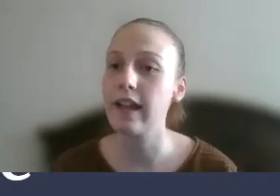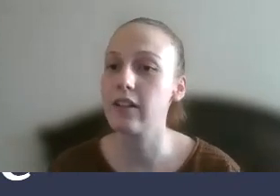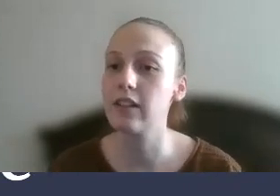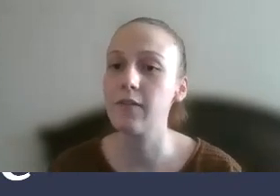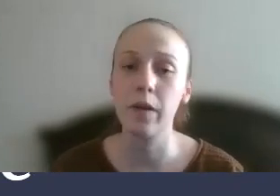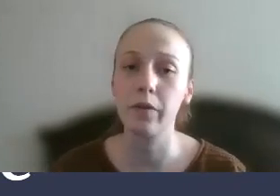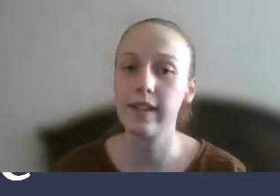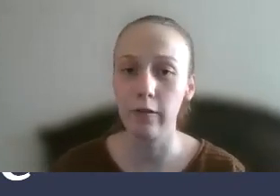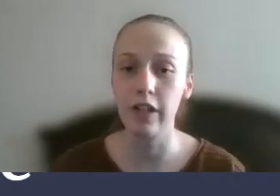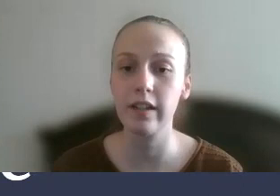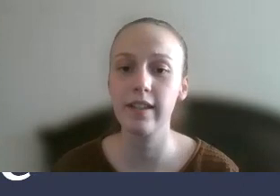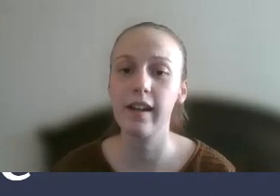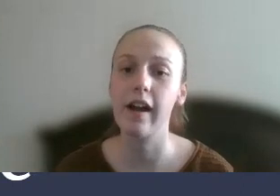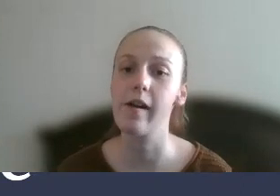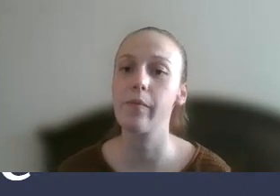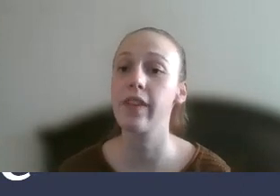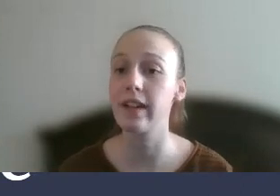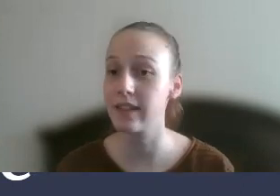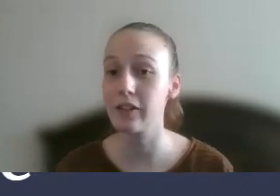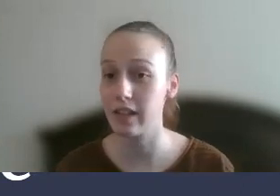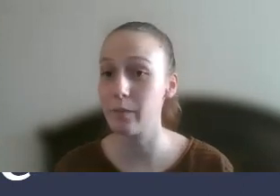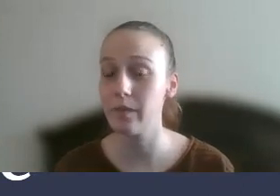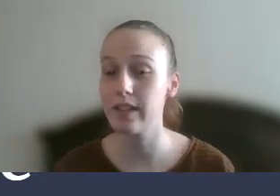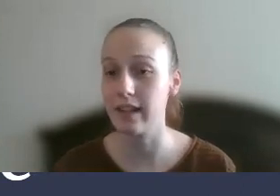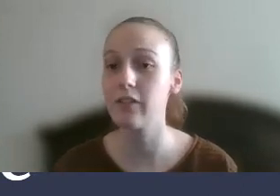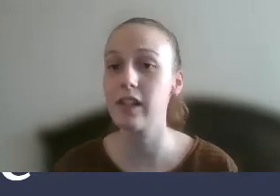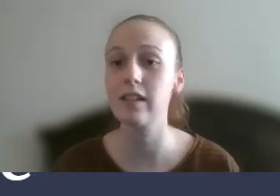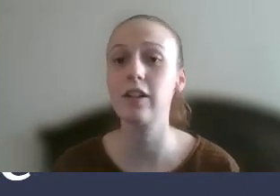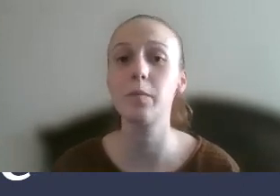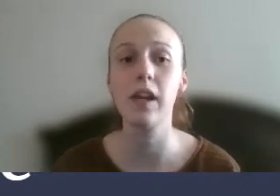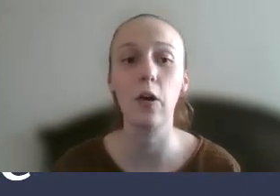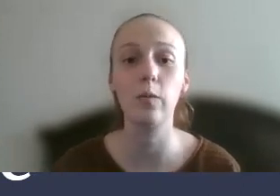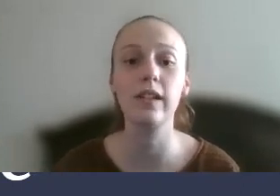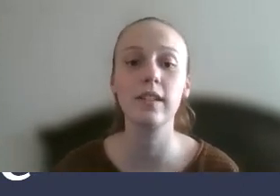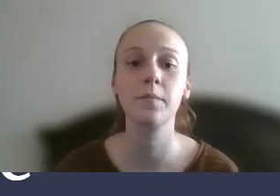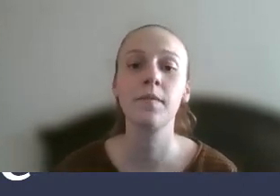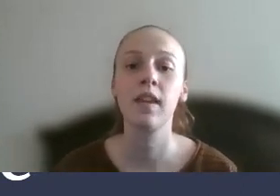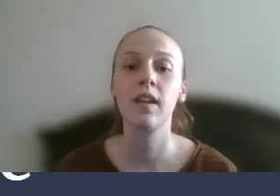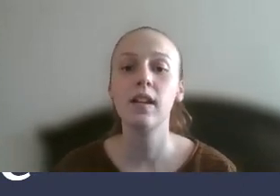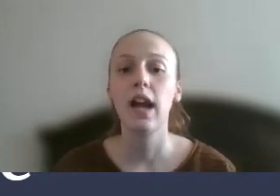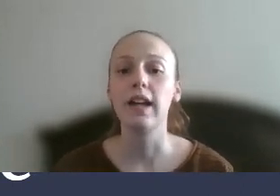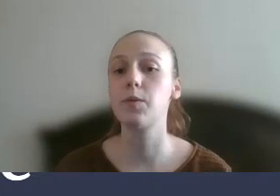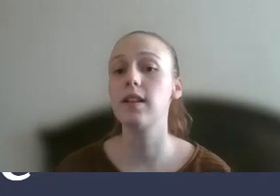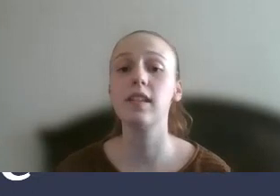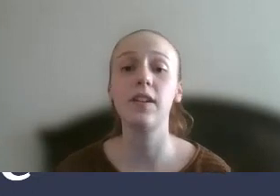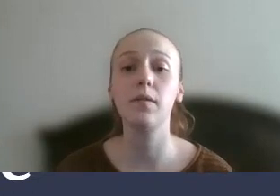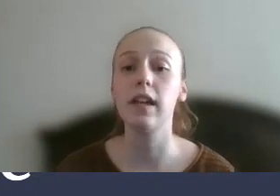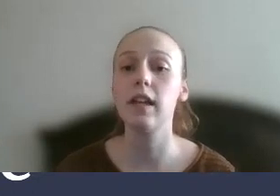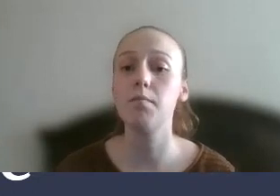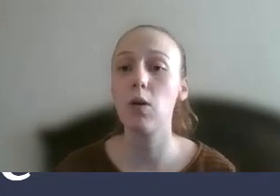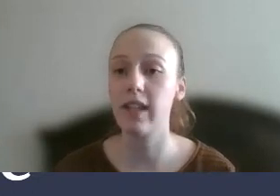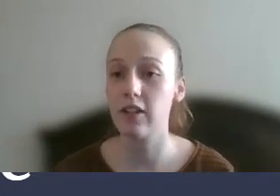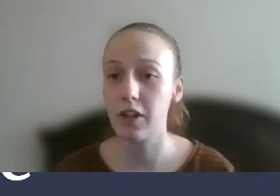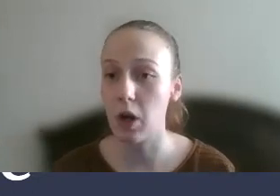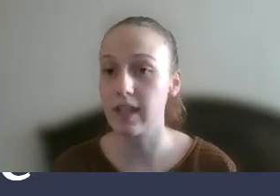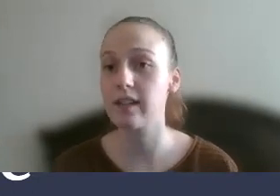spend nights on different people's couches, that is still technically considered being homeless, as well as living